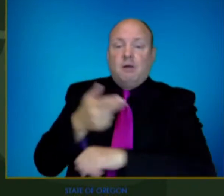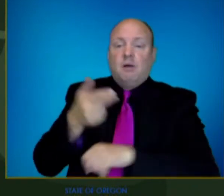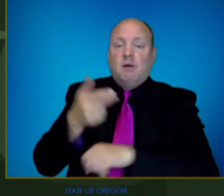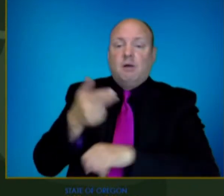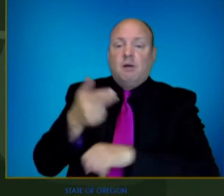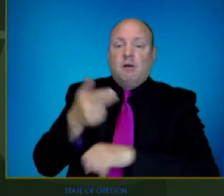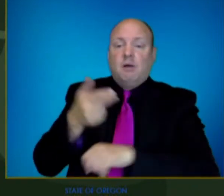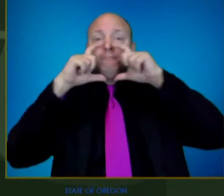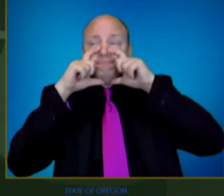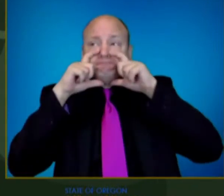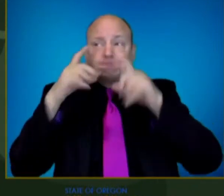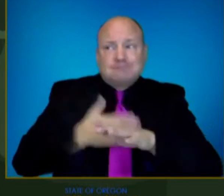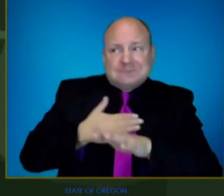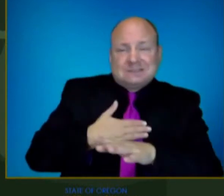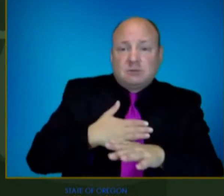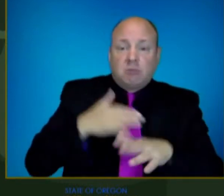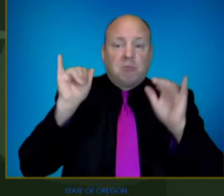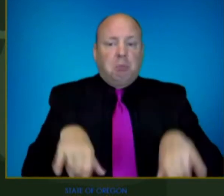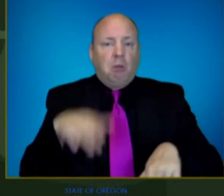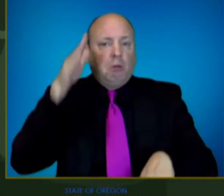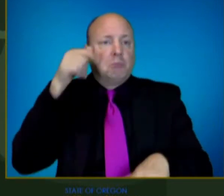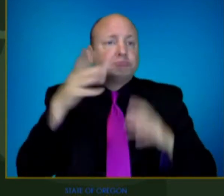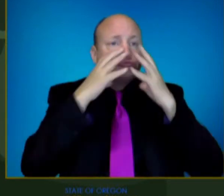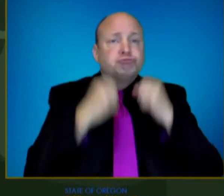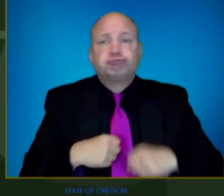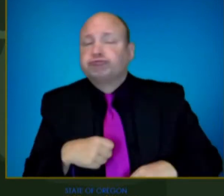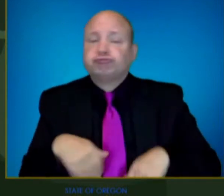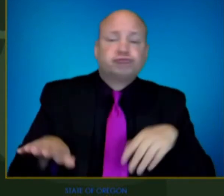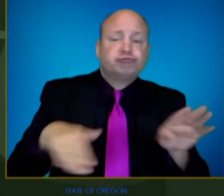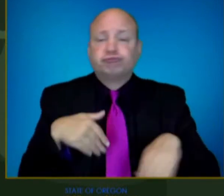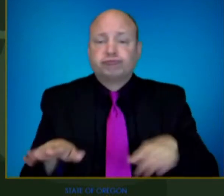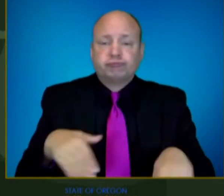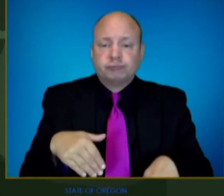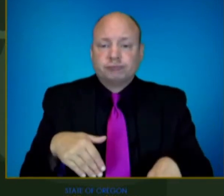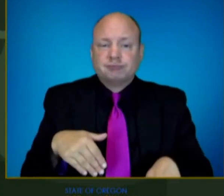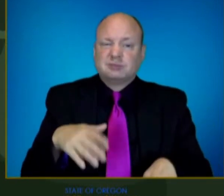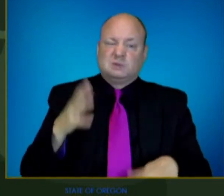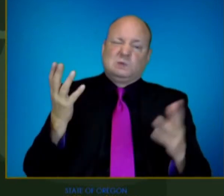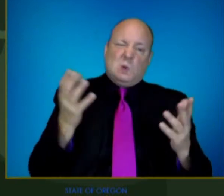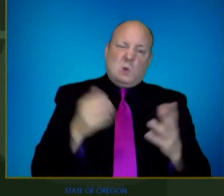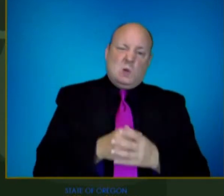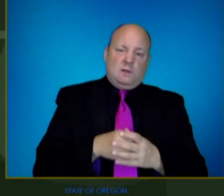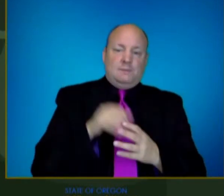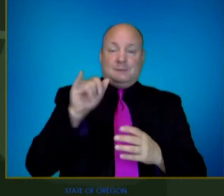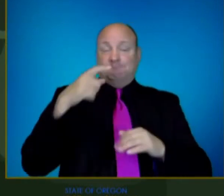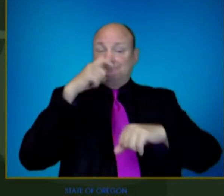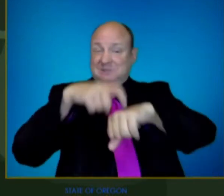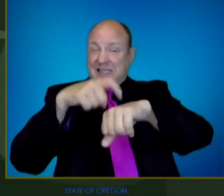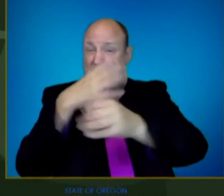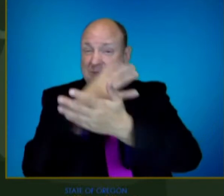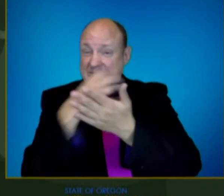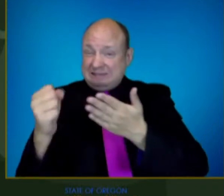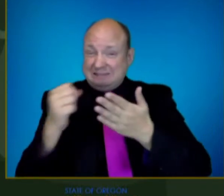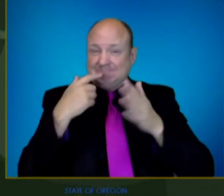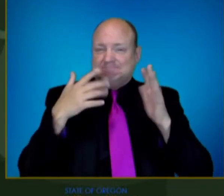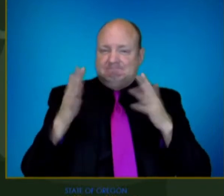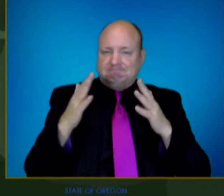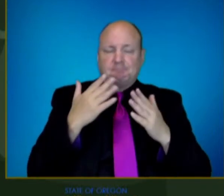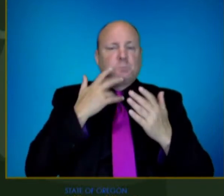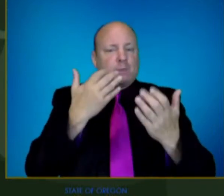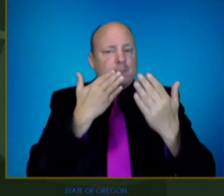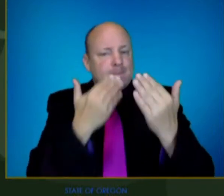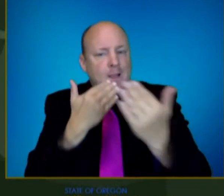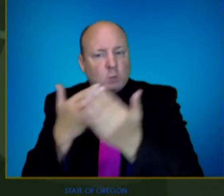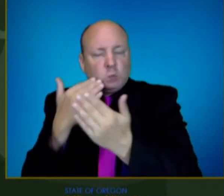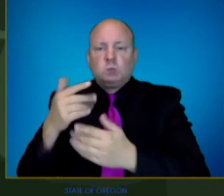Thank you, Amy, and thank you, everyone. That's all the time we have for questions today. Thank you, everyone. Please stay safe out there. Drink plenty